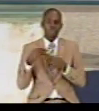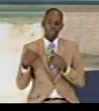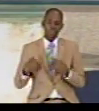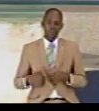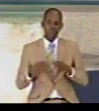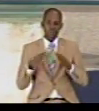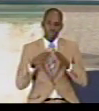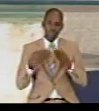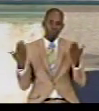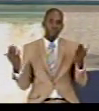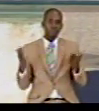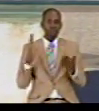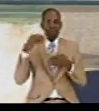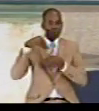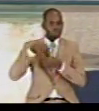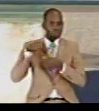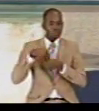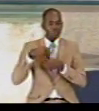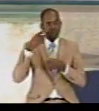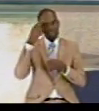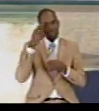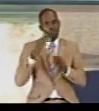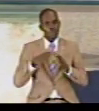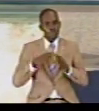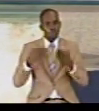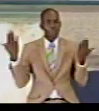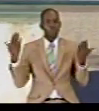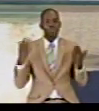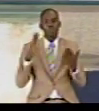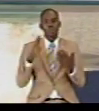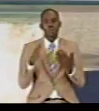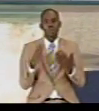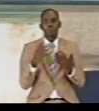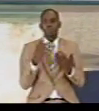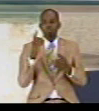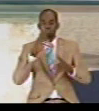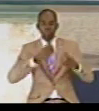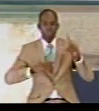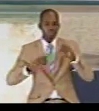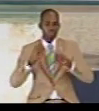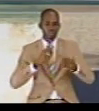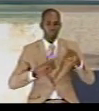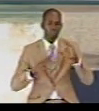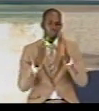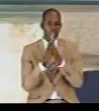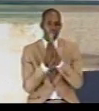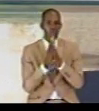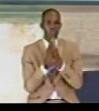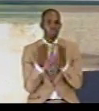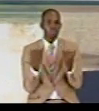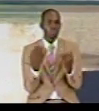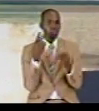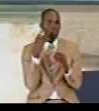your vessel, open your mouth wide before you will feel it. That makes us to point number two